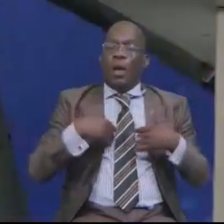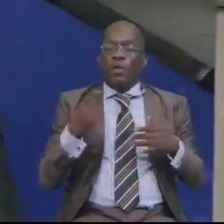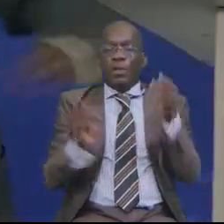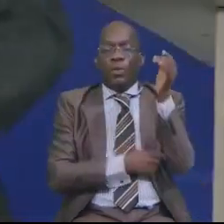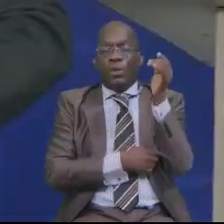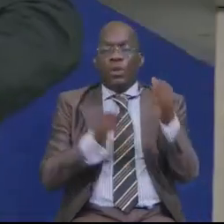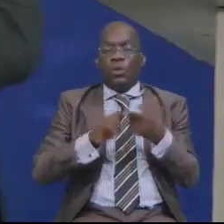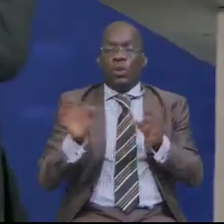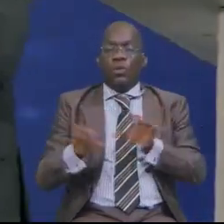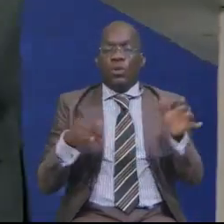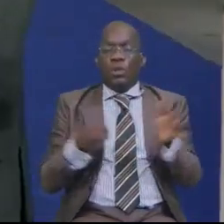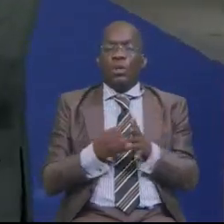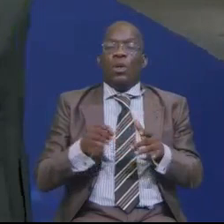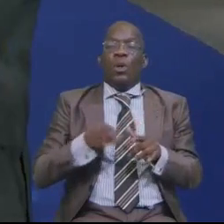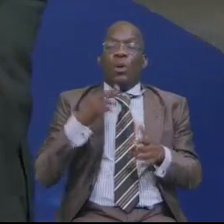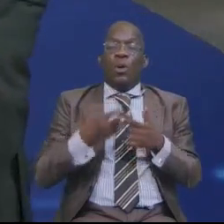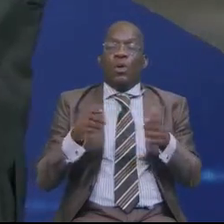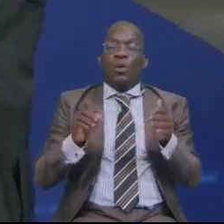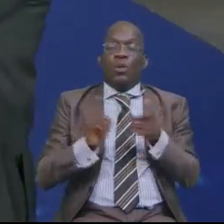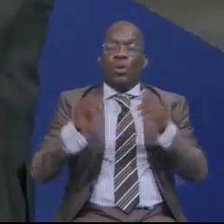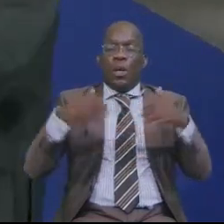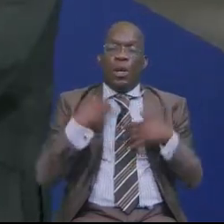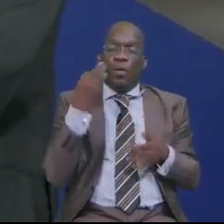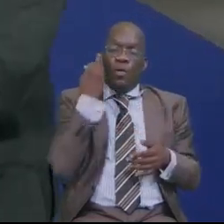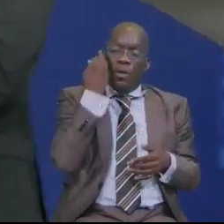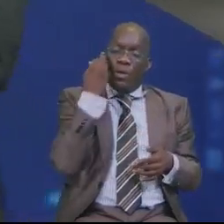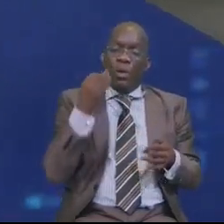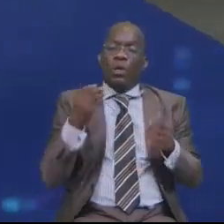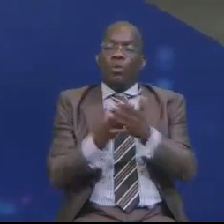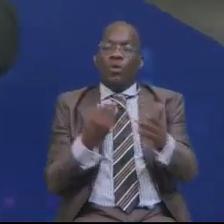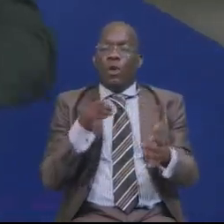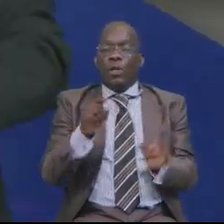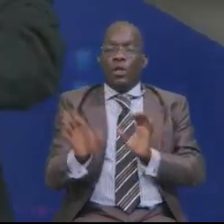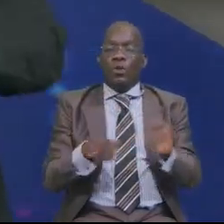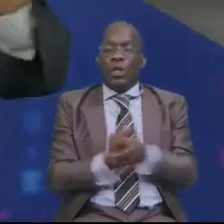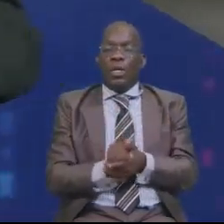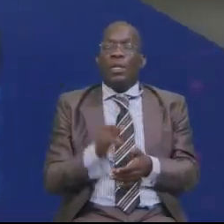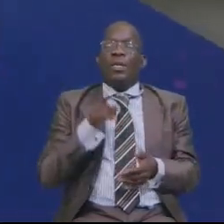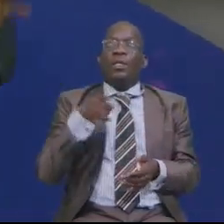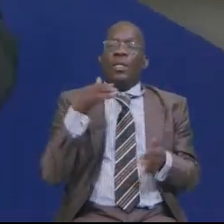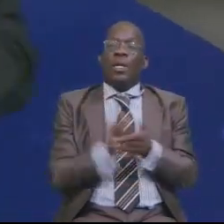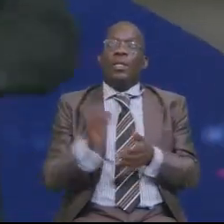adultery or to commit fornication. And then before he commits that sin, he says, grace of God,